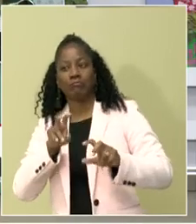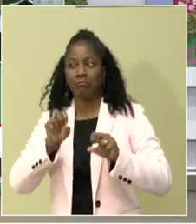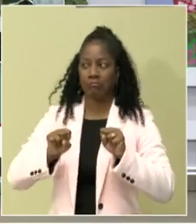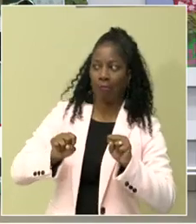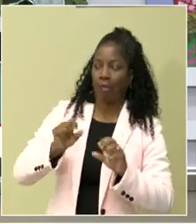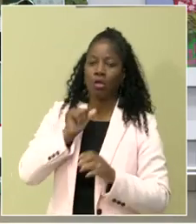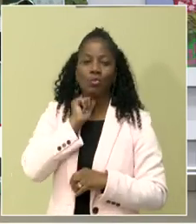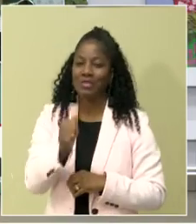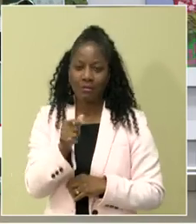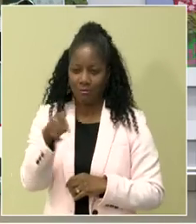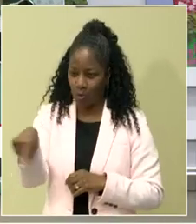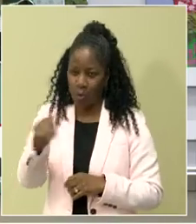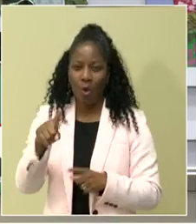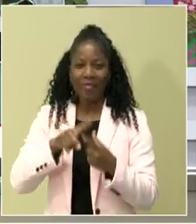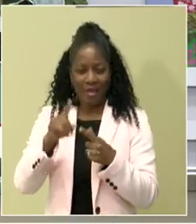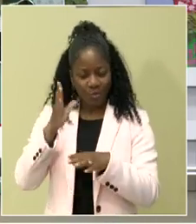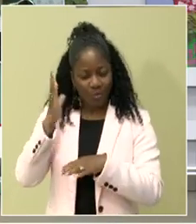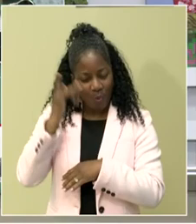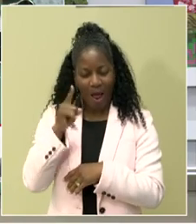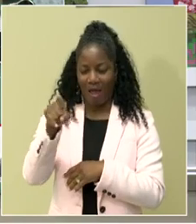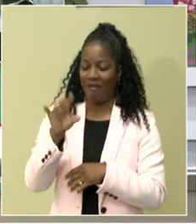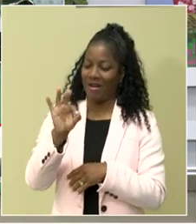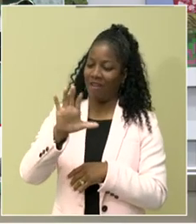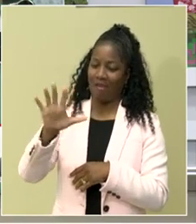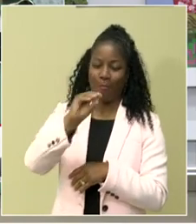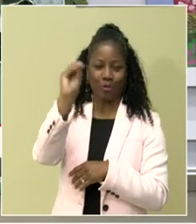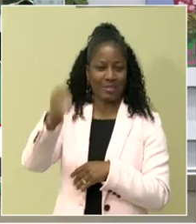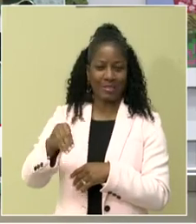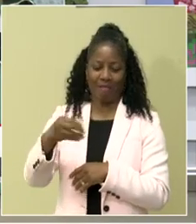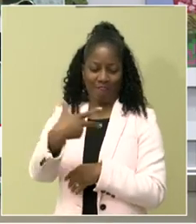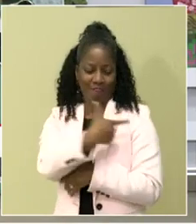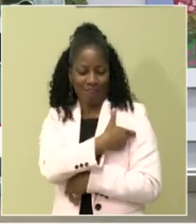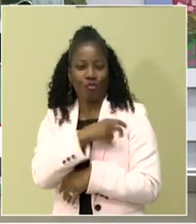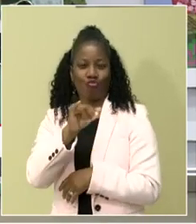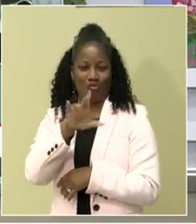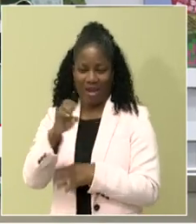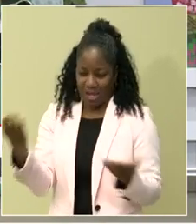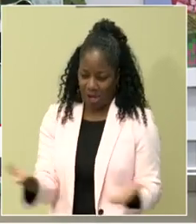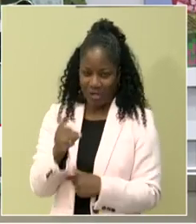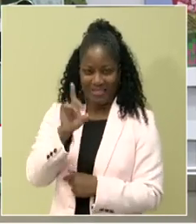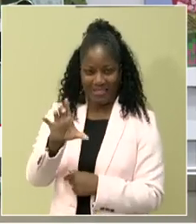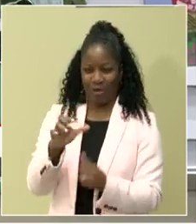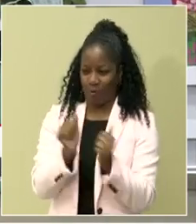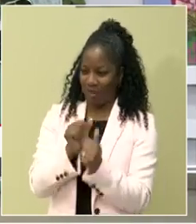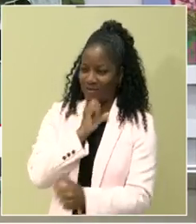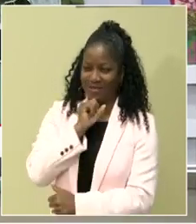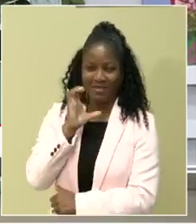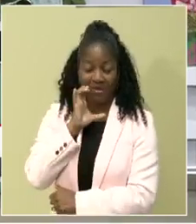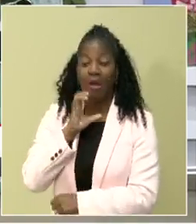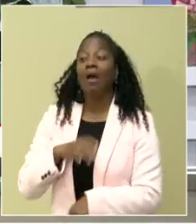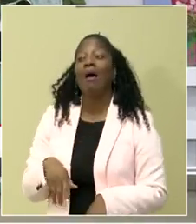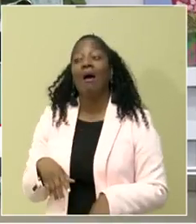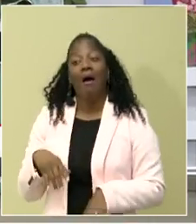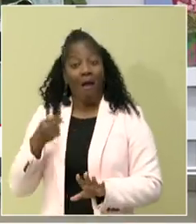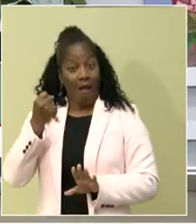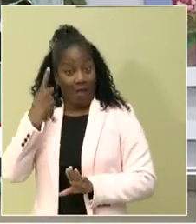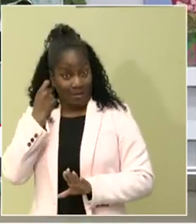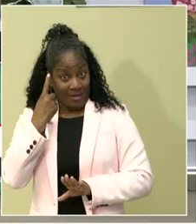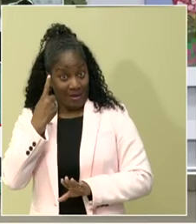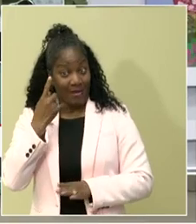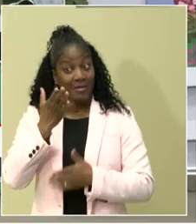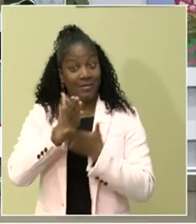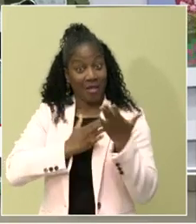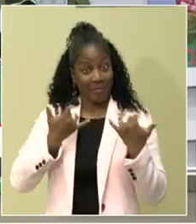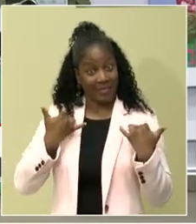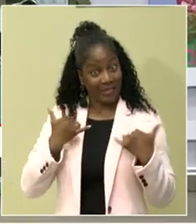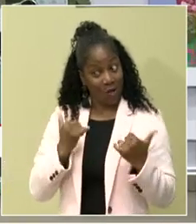vaccination rate right here in Washington, D.C. So give yourselves a round of applause. Now, some still need to get their third shot, get their